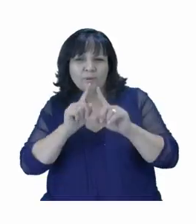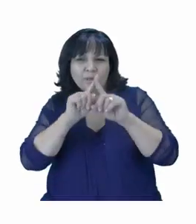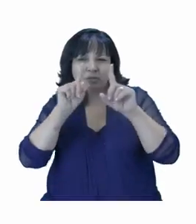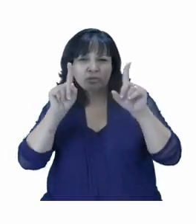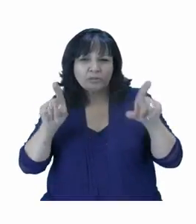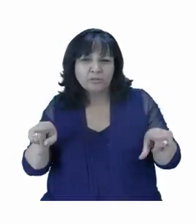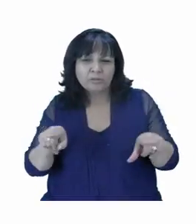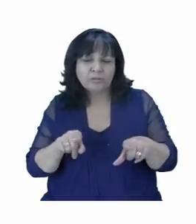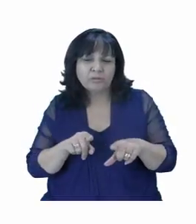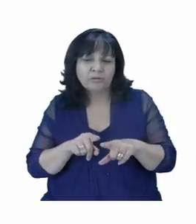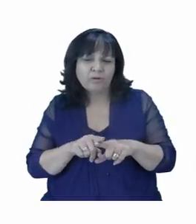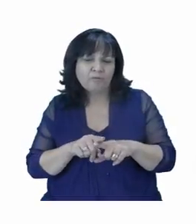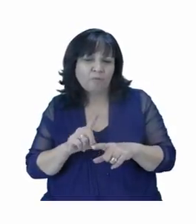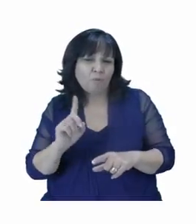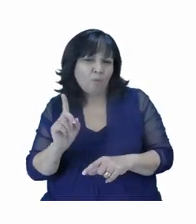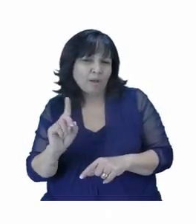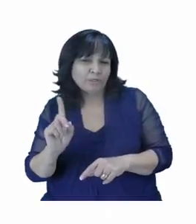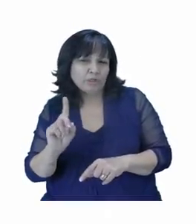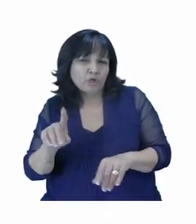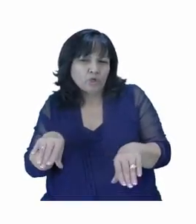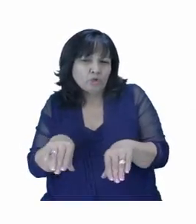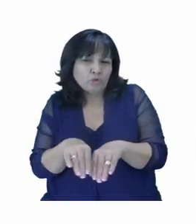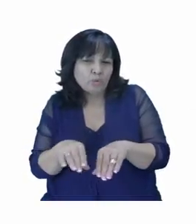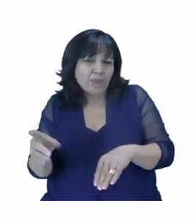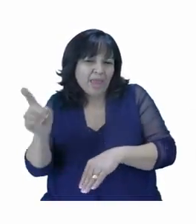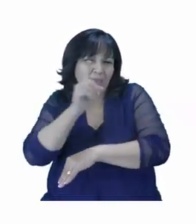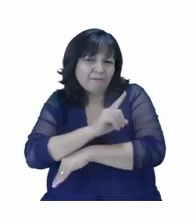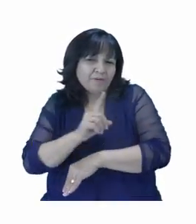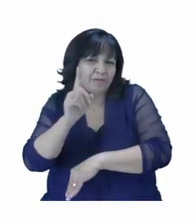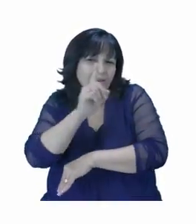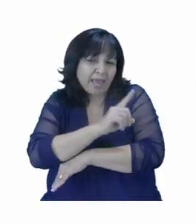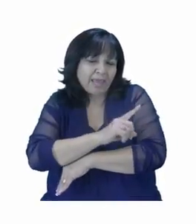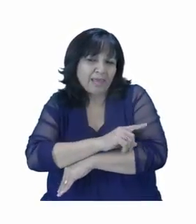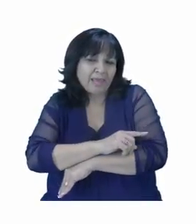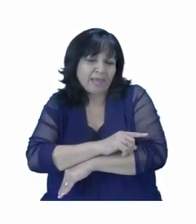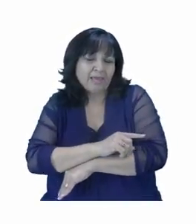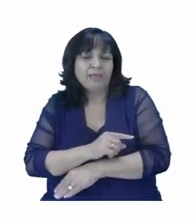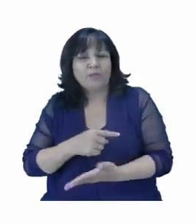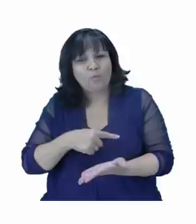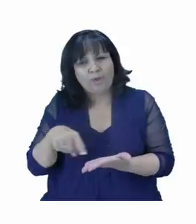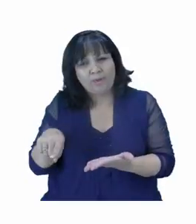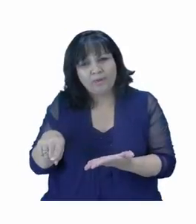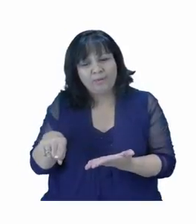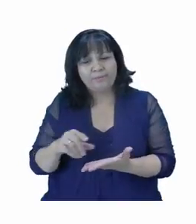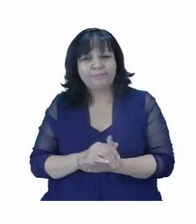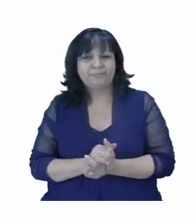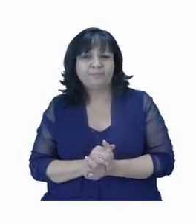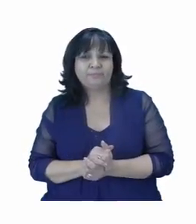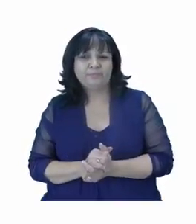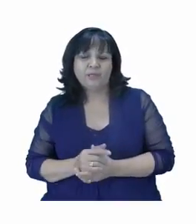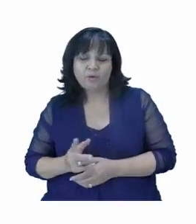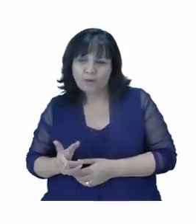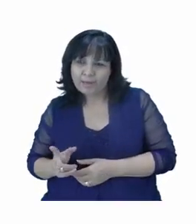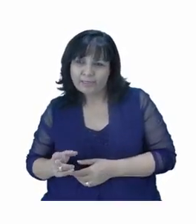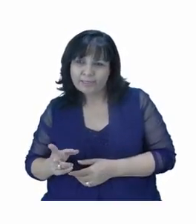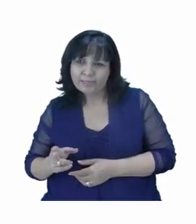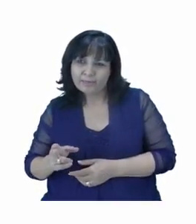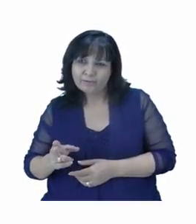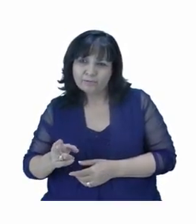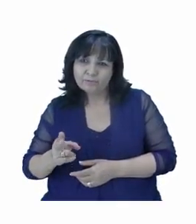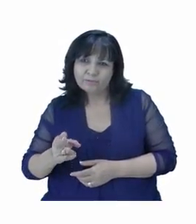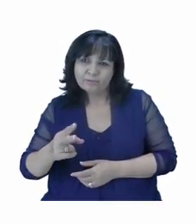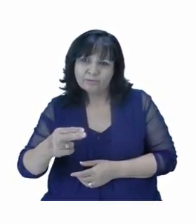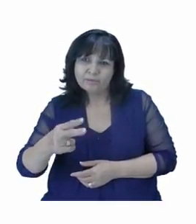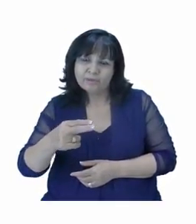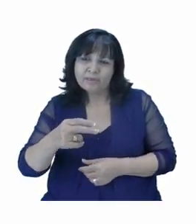what you do each day of the week. Cut it out and